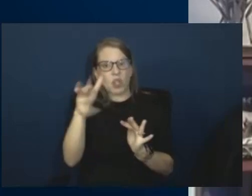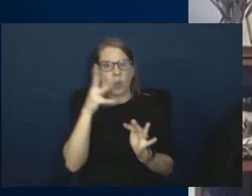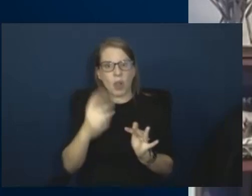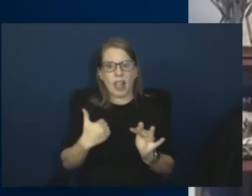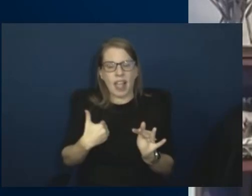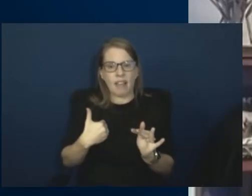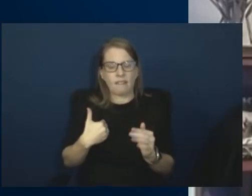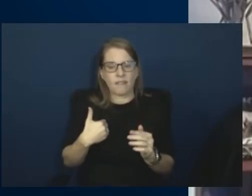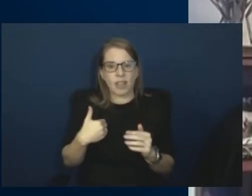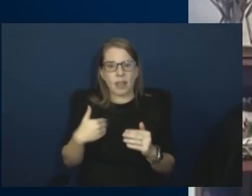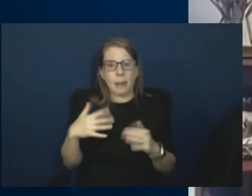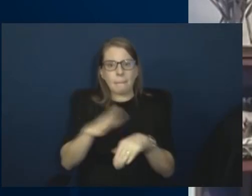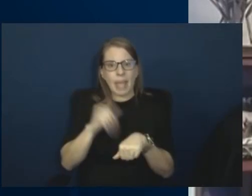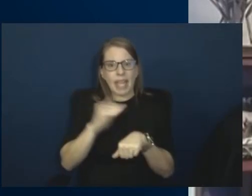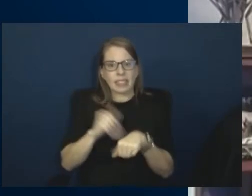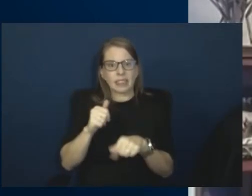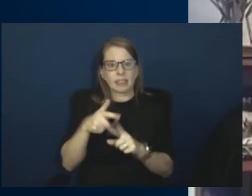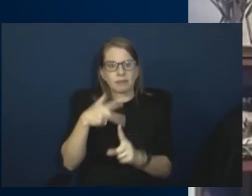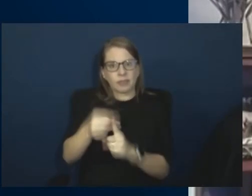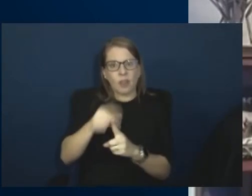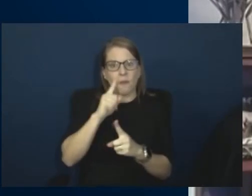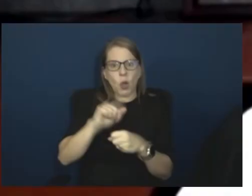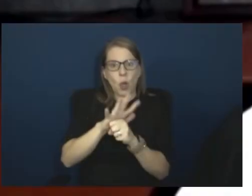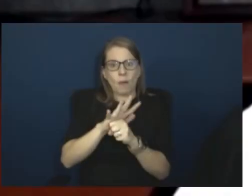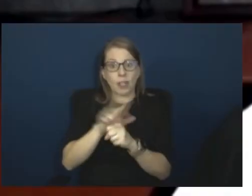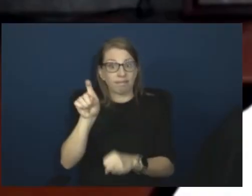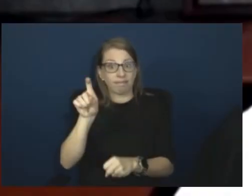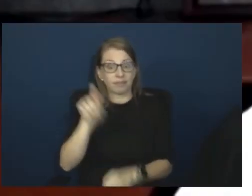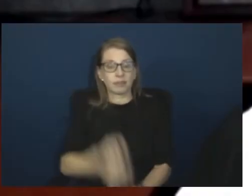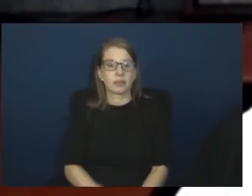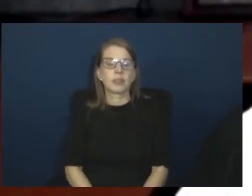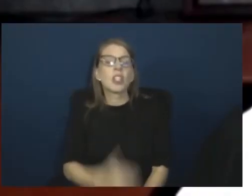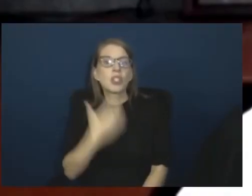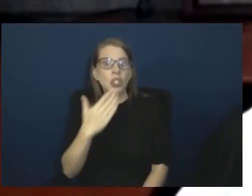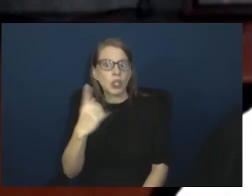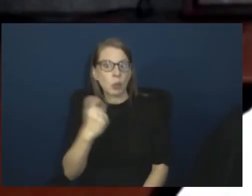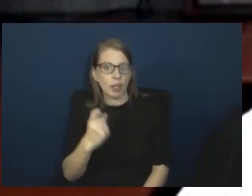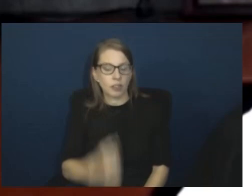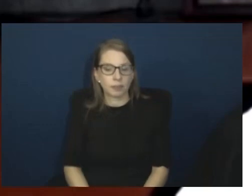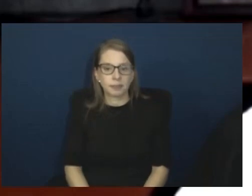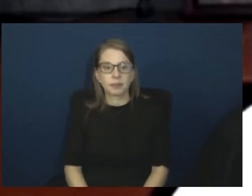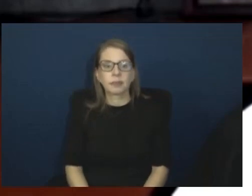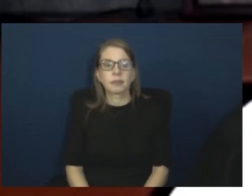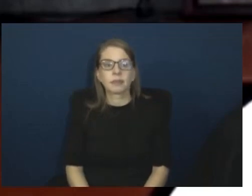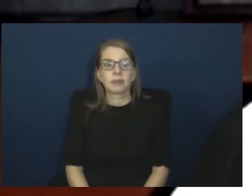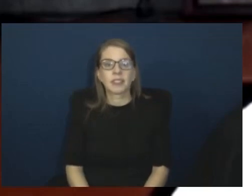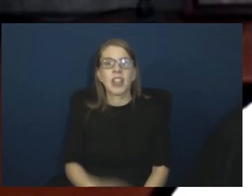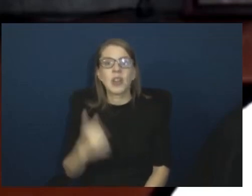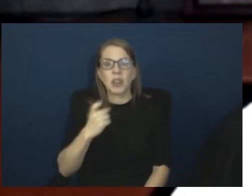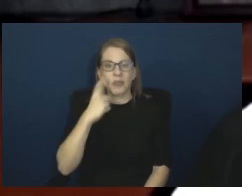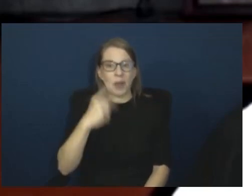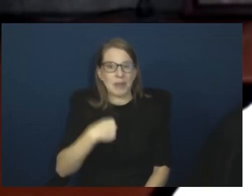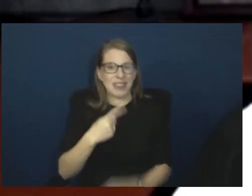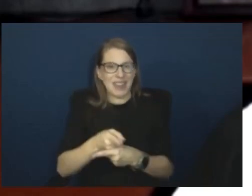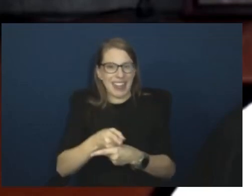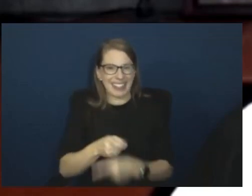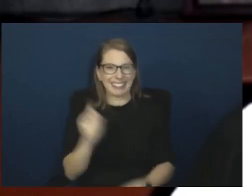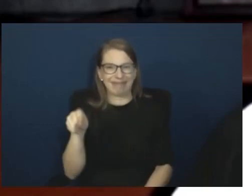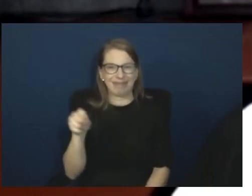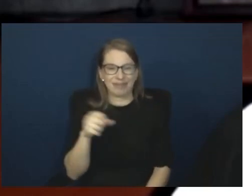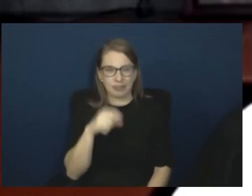vaccinated for COVID? So that's a very good question, and it's a question for me, right? Yes, sir. We